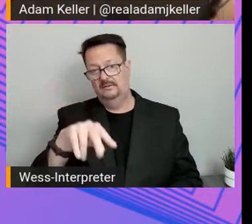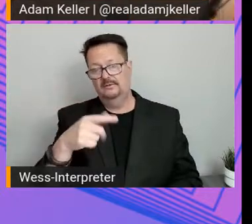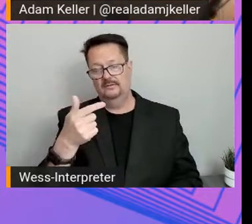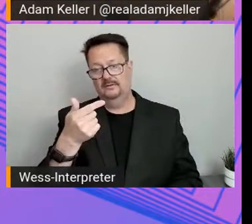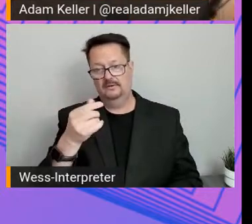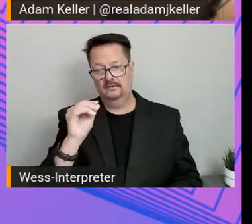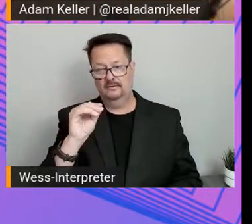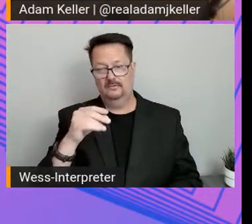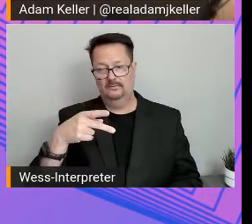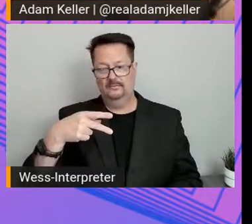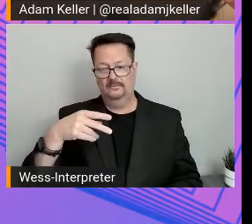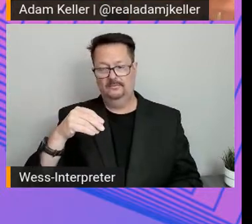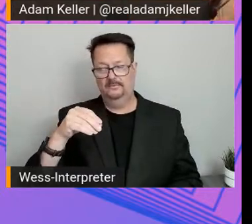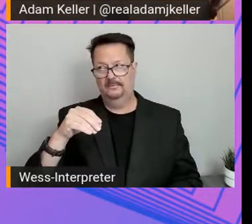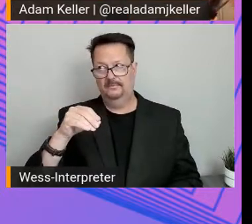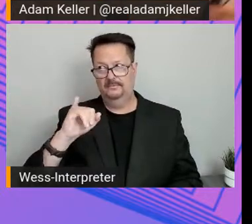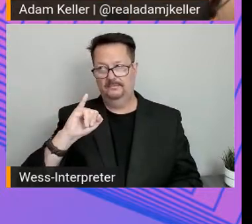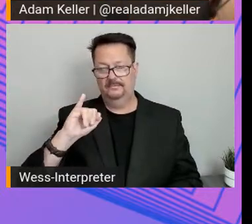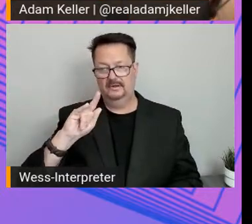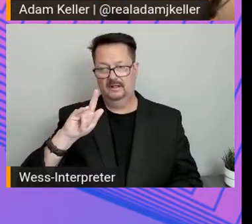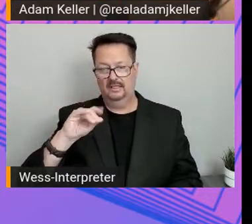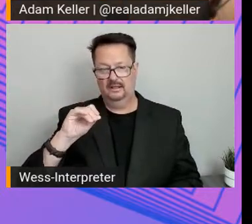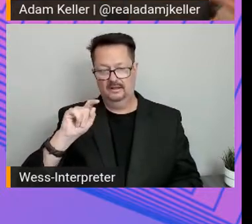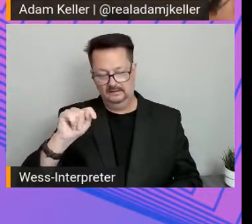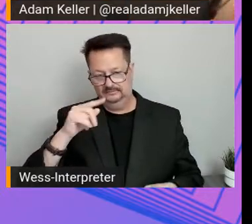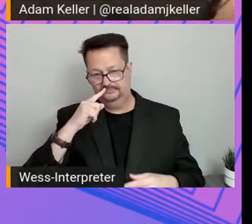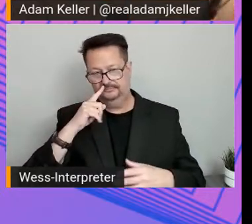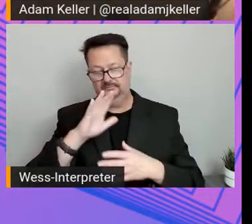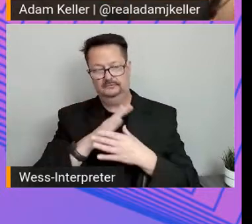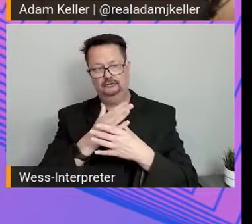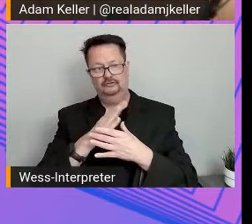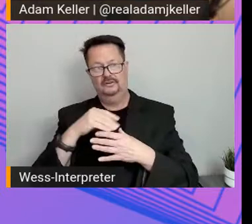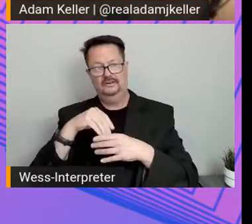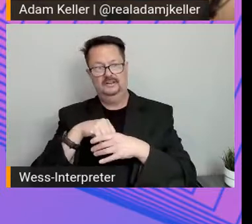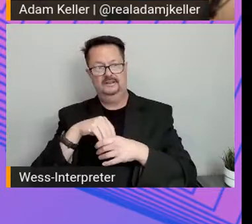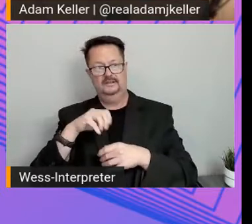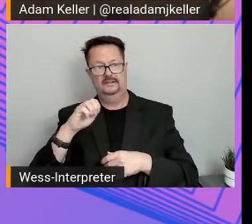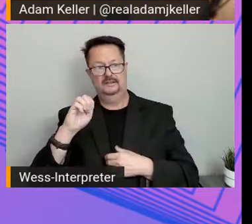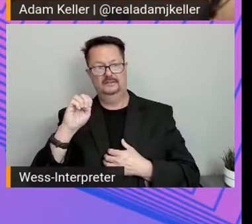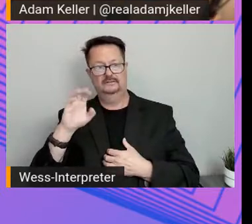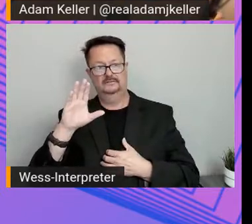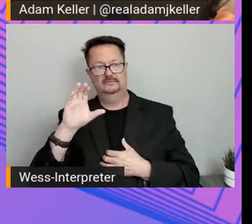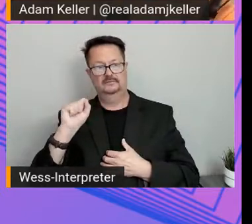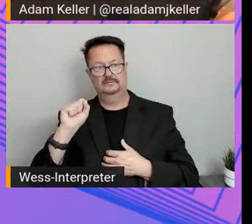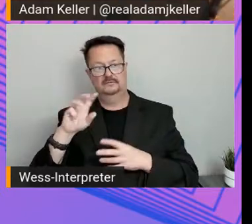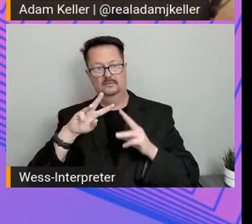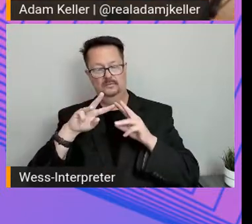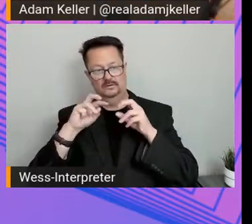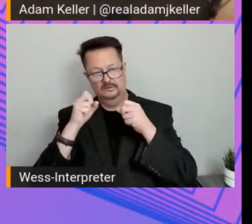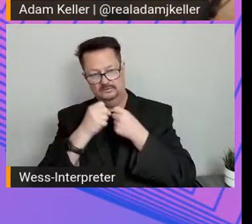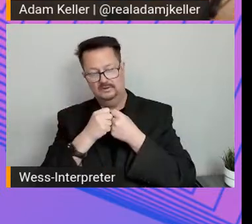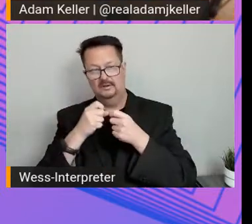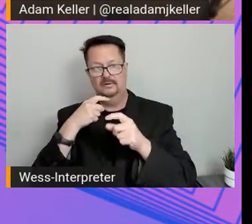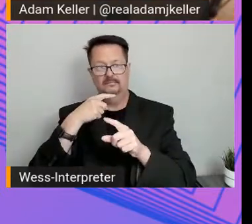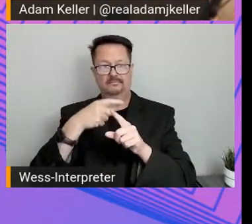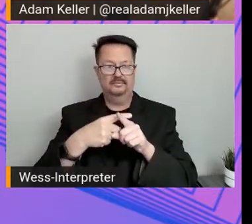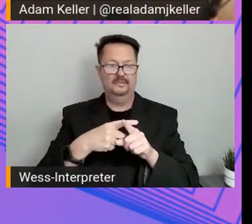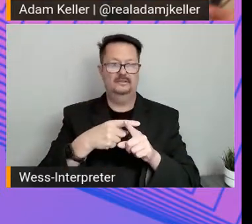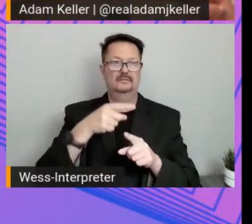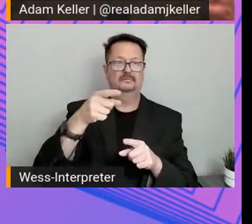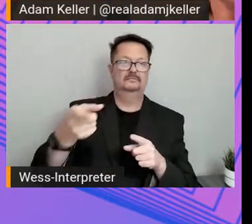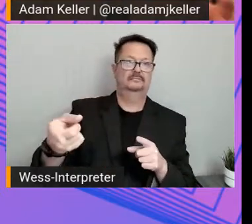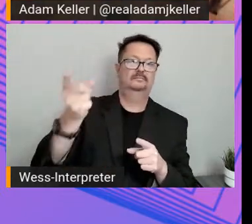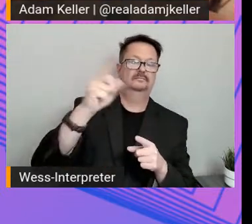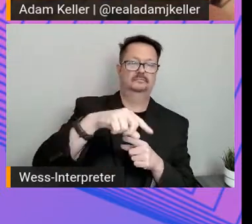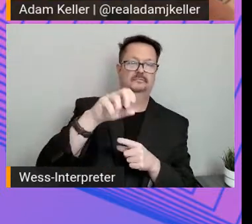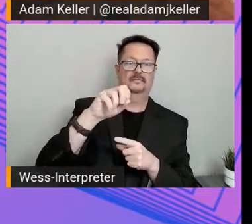documentation, which is shared in ECS Workshop as well as just on GitHub, the AWS Copilot CLI. You can just read,